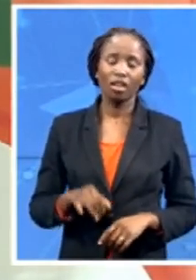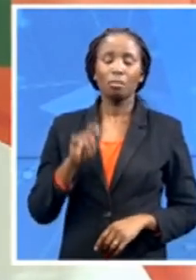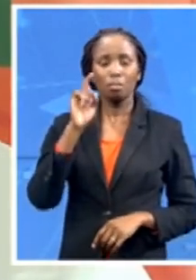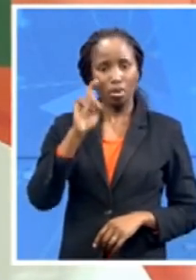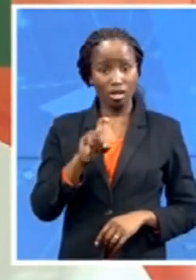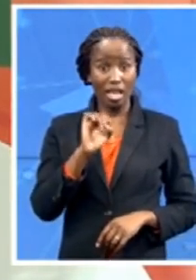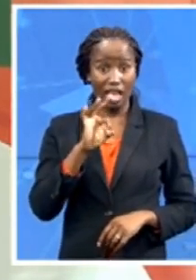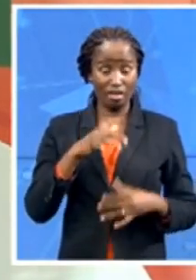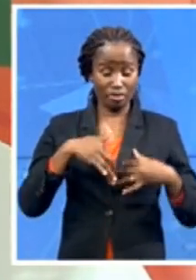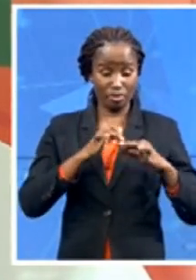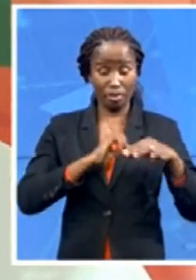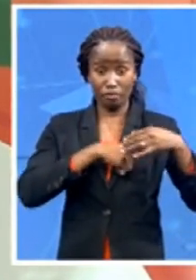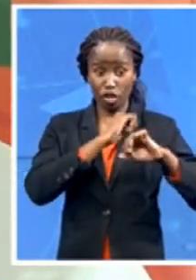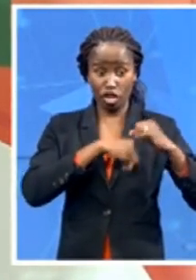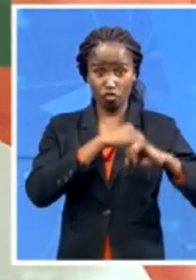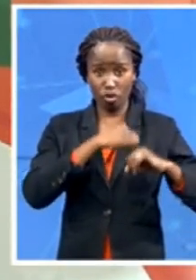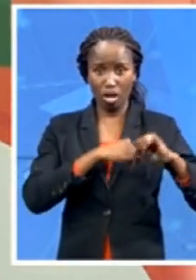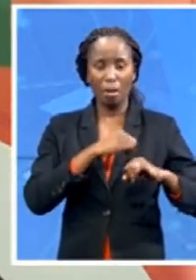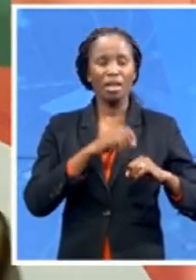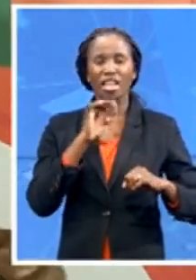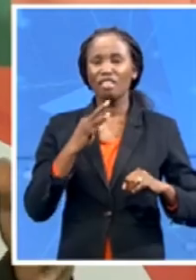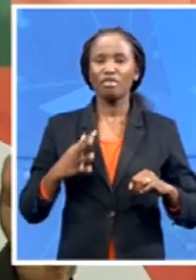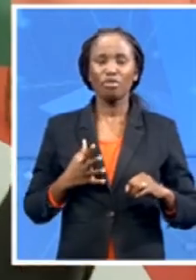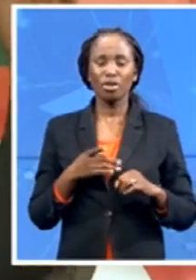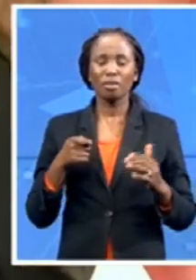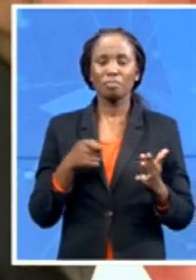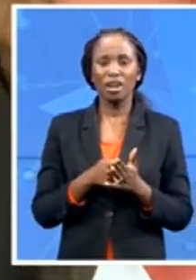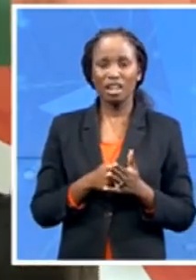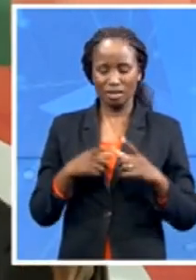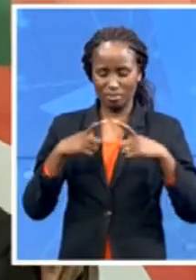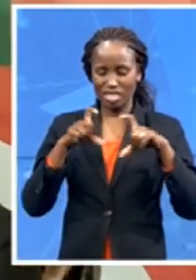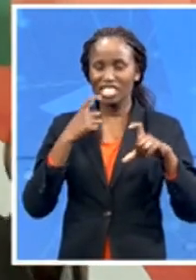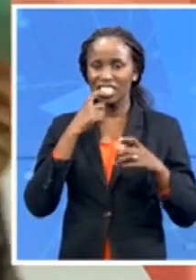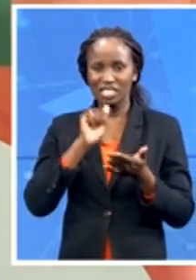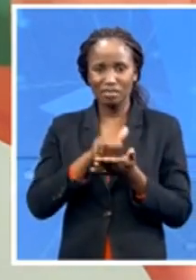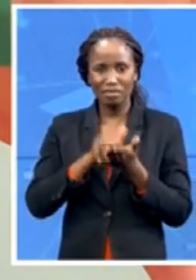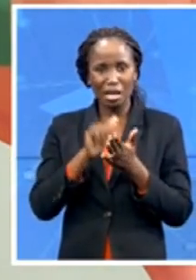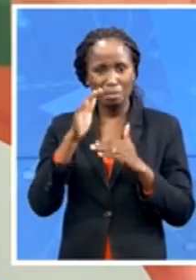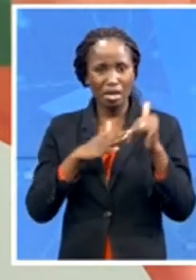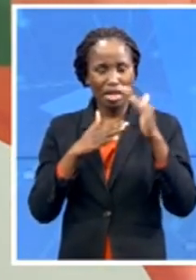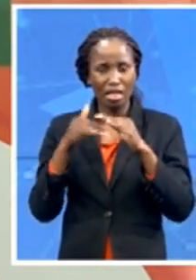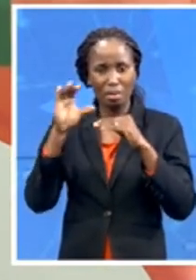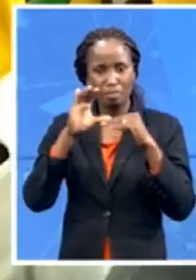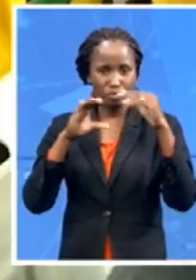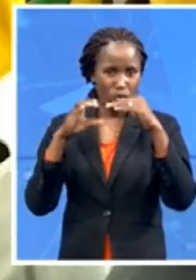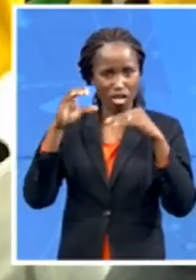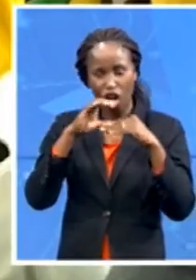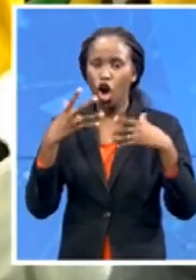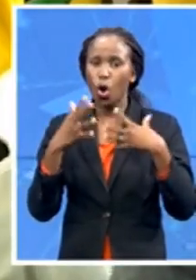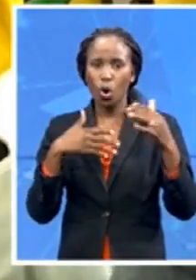ten as a cement ama planga yonke lonto le leo vele kumeze yonke zikutulo zitrak jonge zitulo